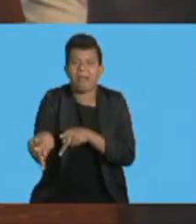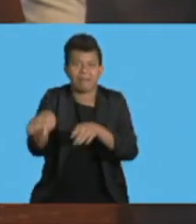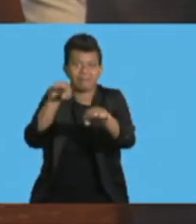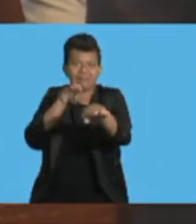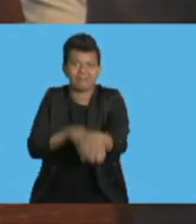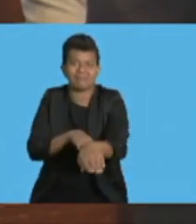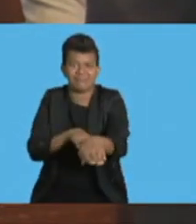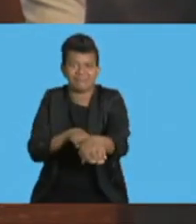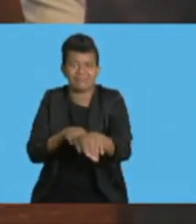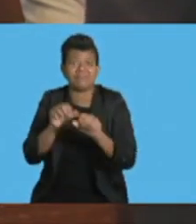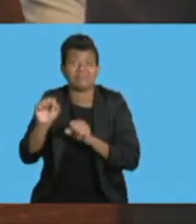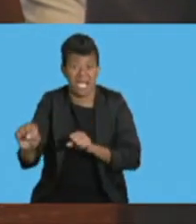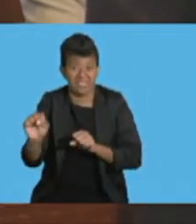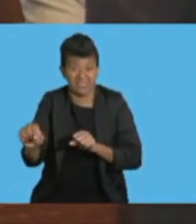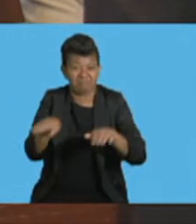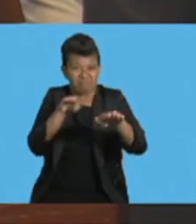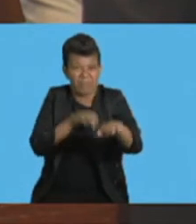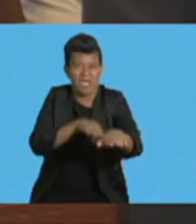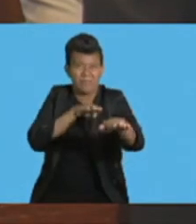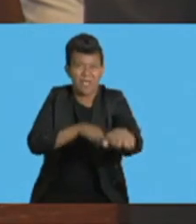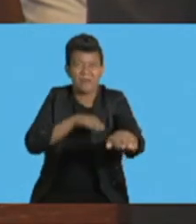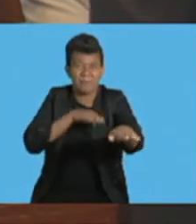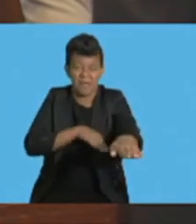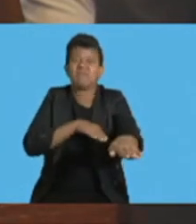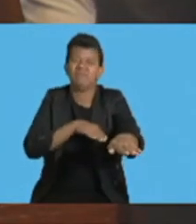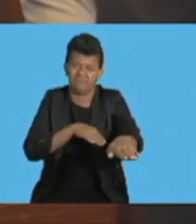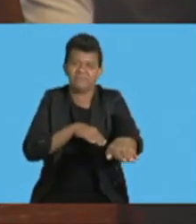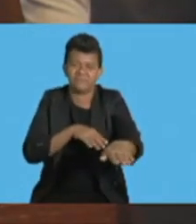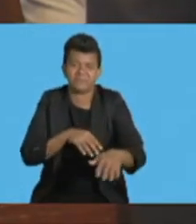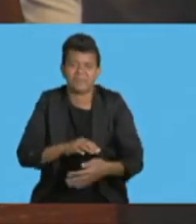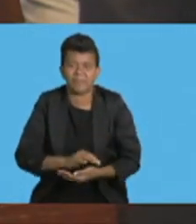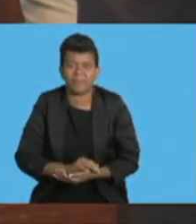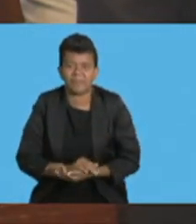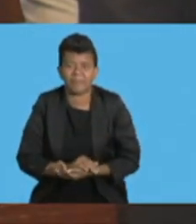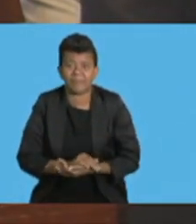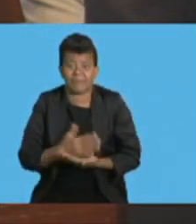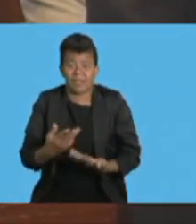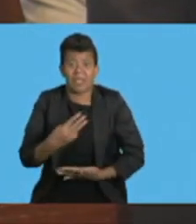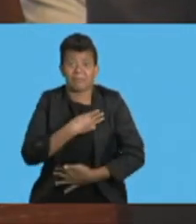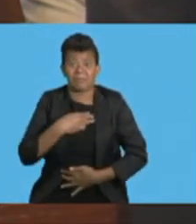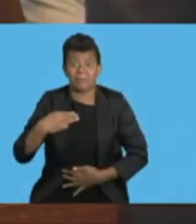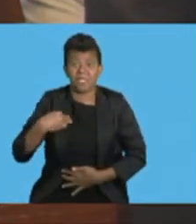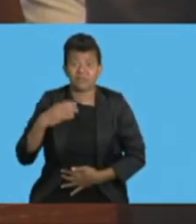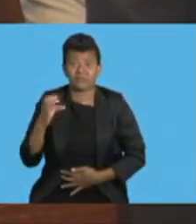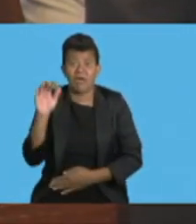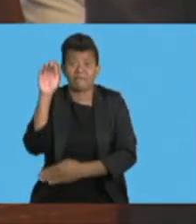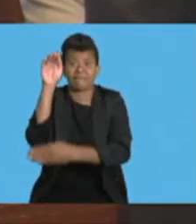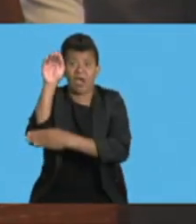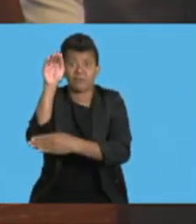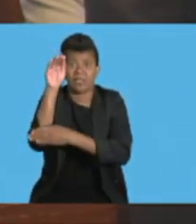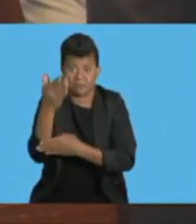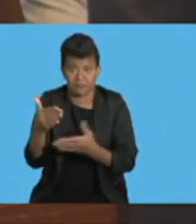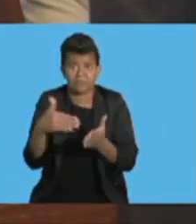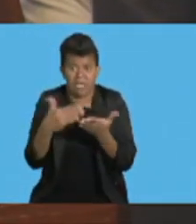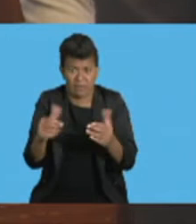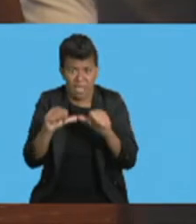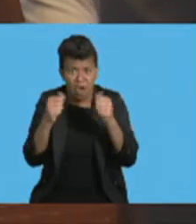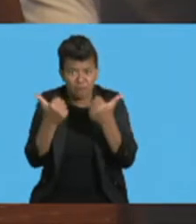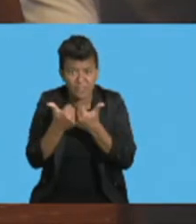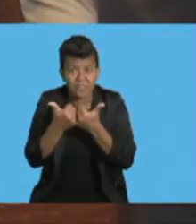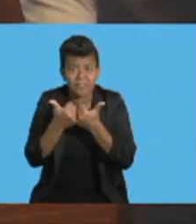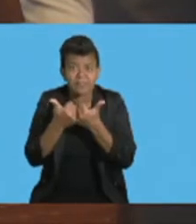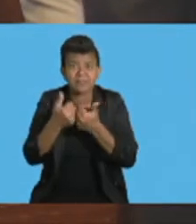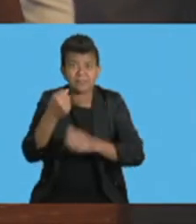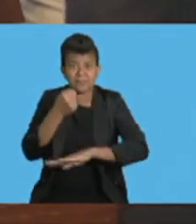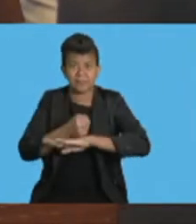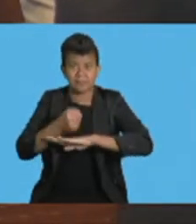to the car park. The Ministry of Foreign Affairs had agreed with the Government of India for the Fijian government to allocate the subject